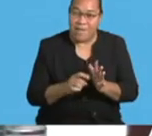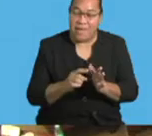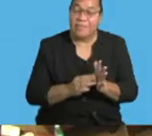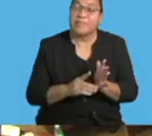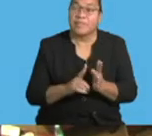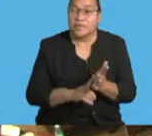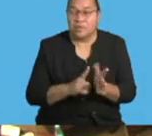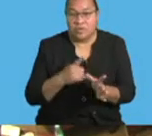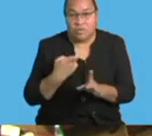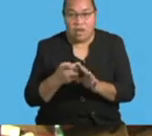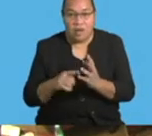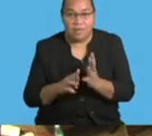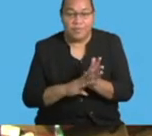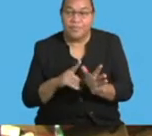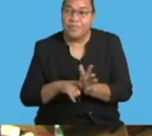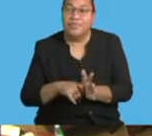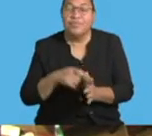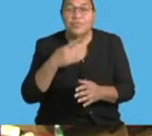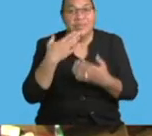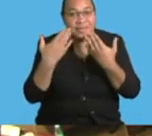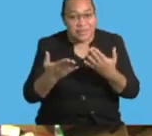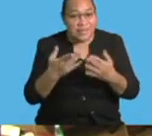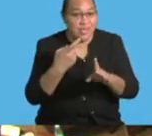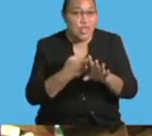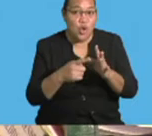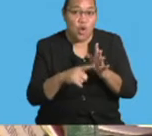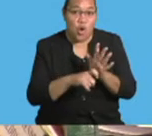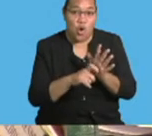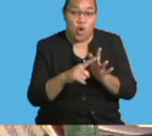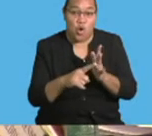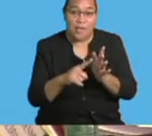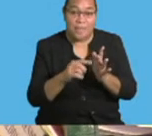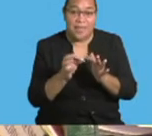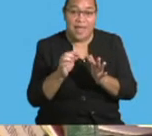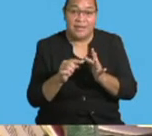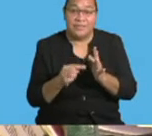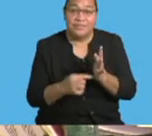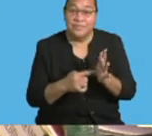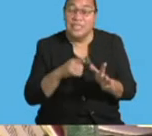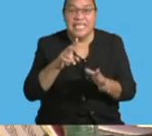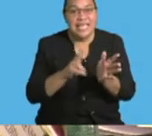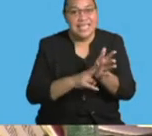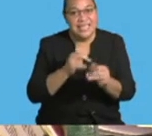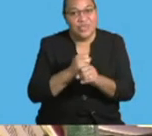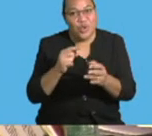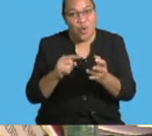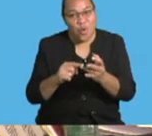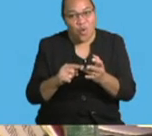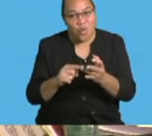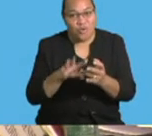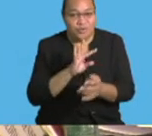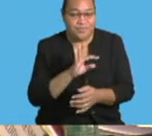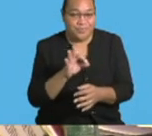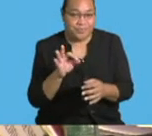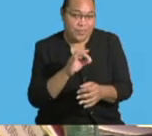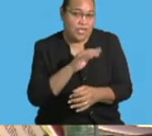Thank you, Mr. Speaker, sir. The Koreipita Model Town Charitable Trust is a non-government organization which is